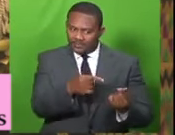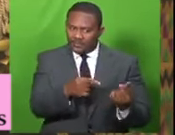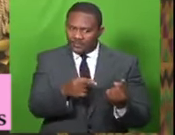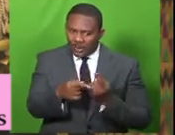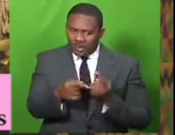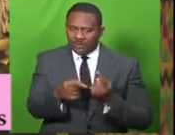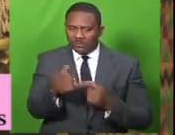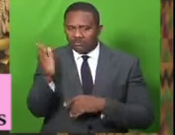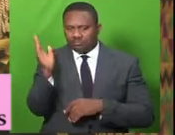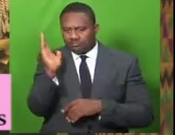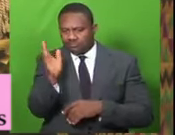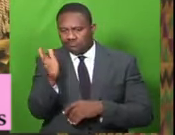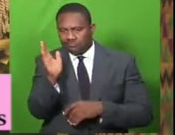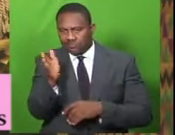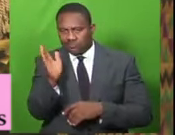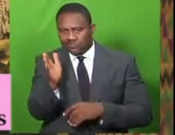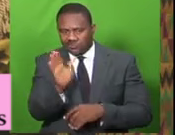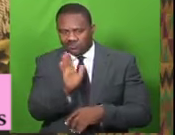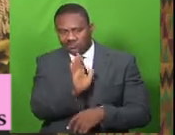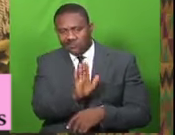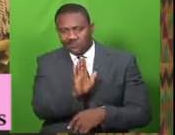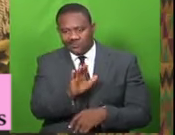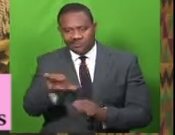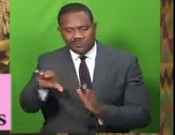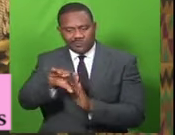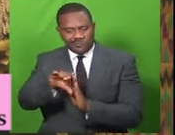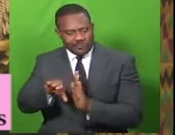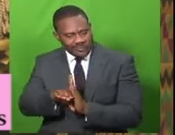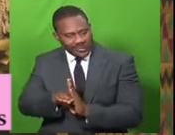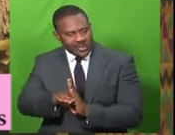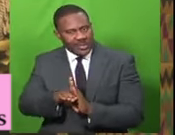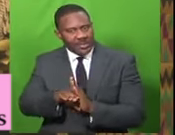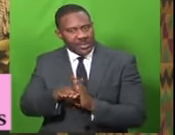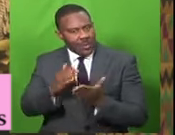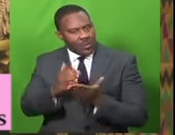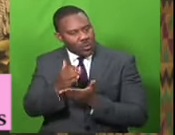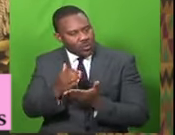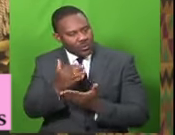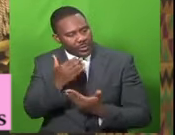upon the House to perform a constitutional duty.